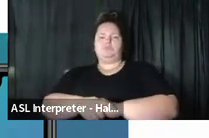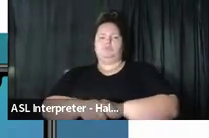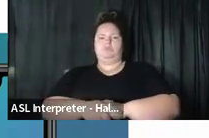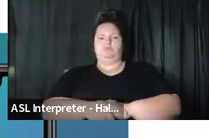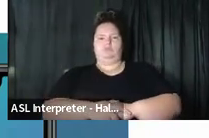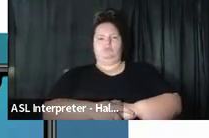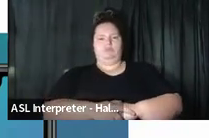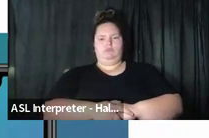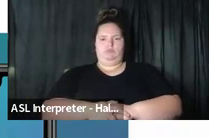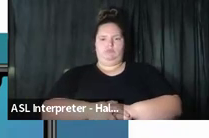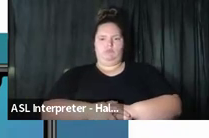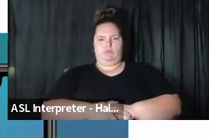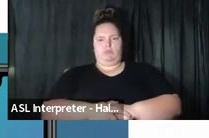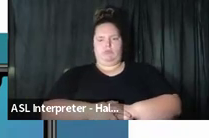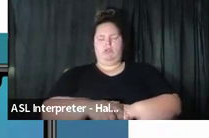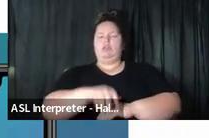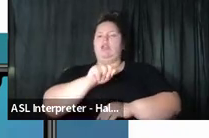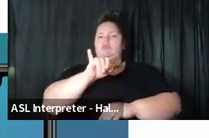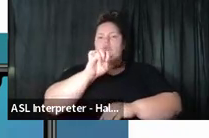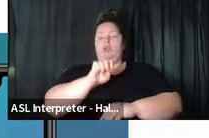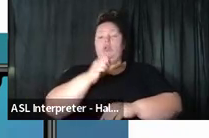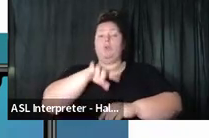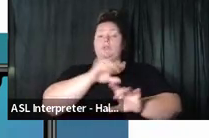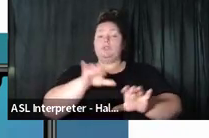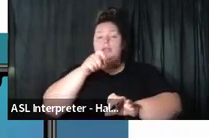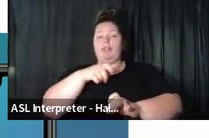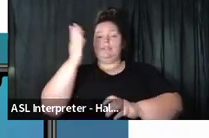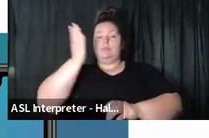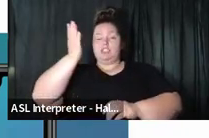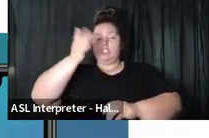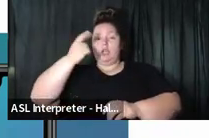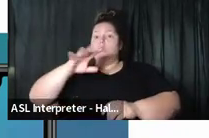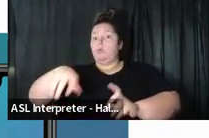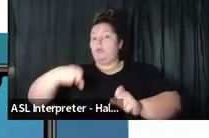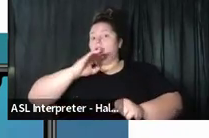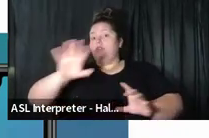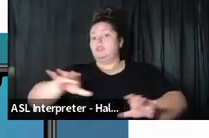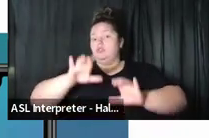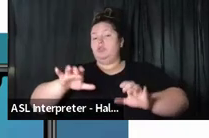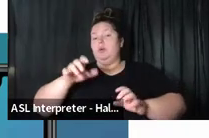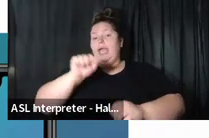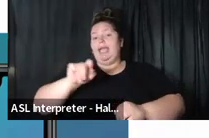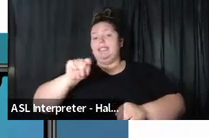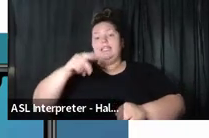As we were doing this presentation, we were like, oh, we could probably do AT for mental health when traveling.